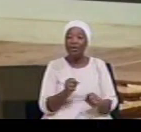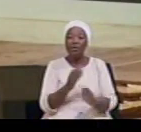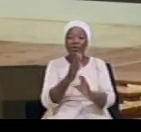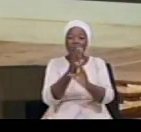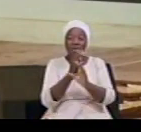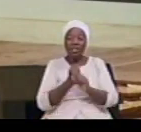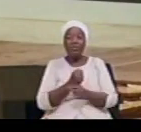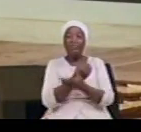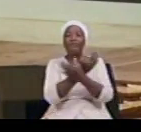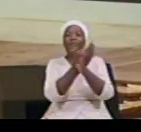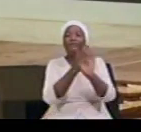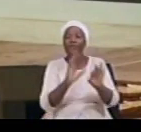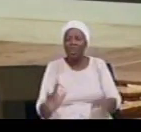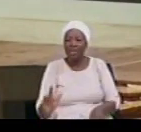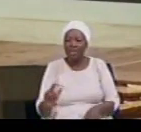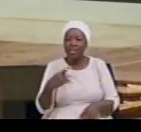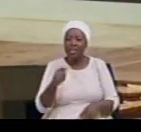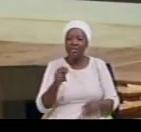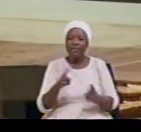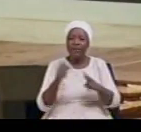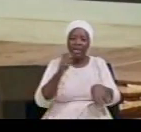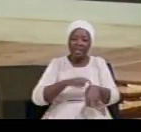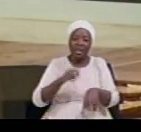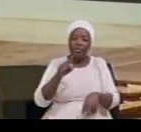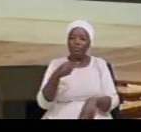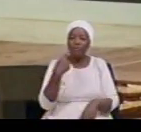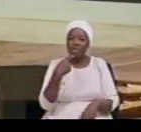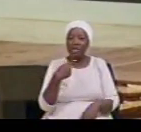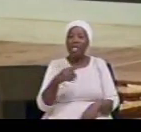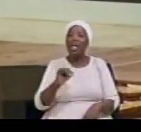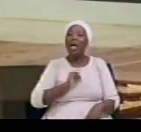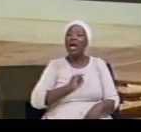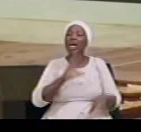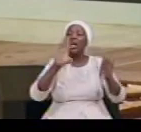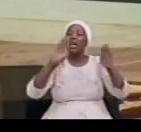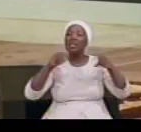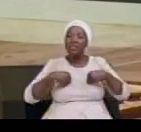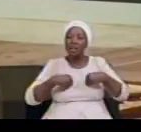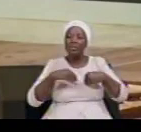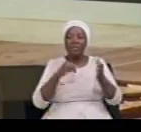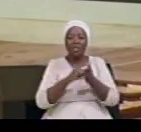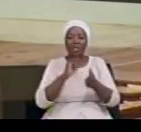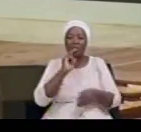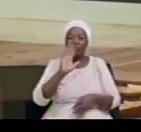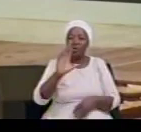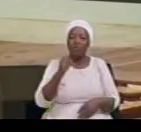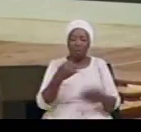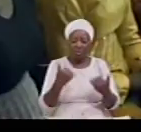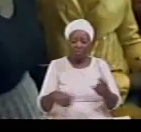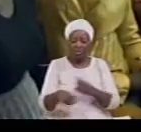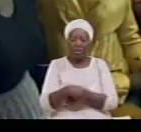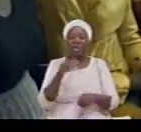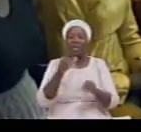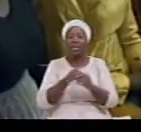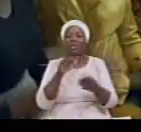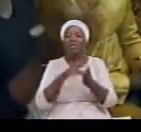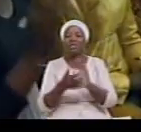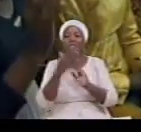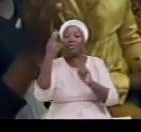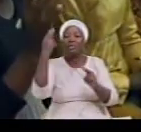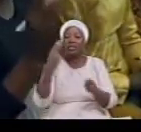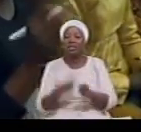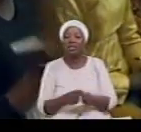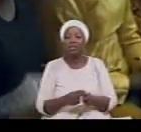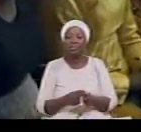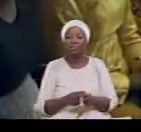freely the moment you say, I accept. It is yours today in Jesus'